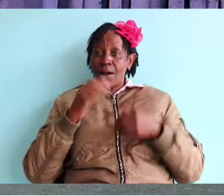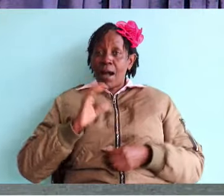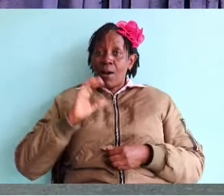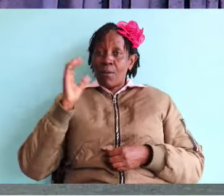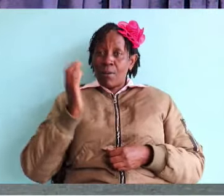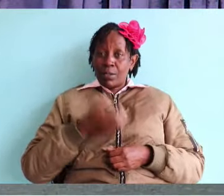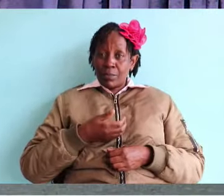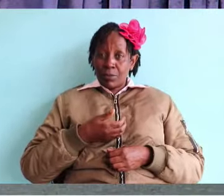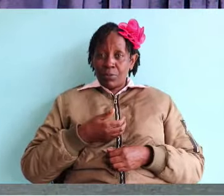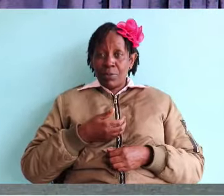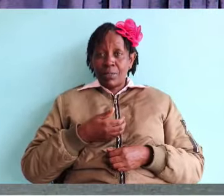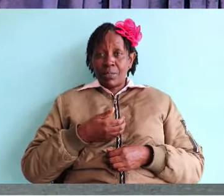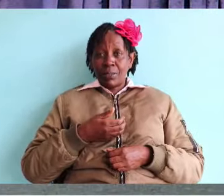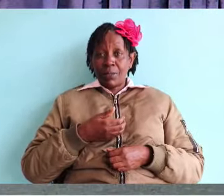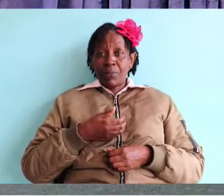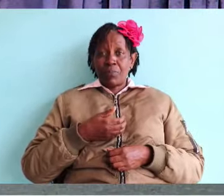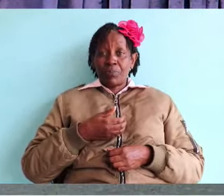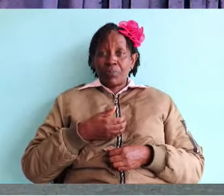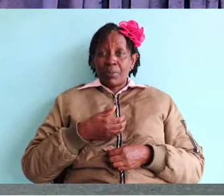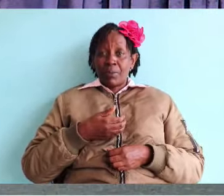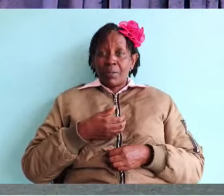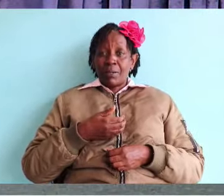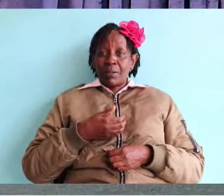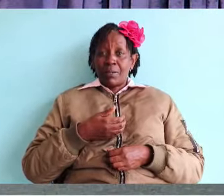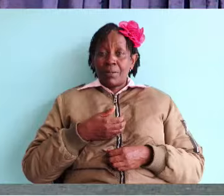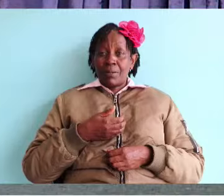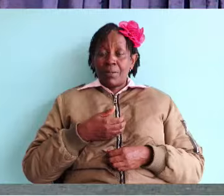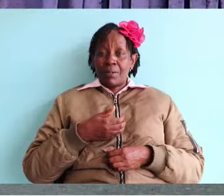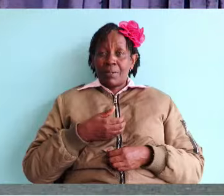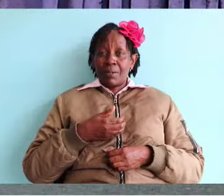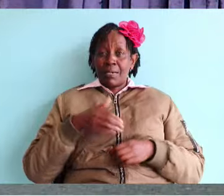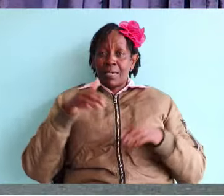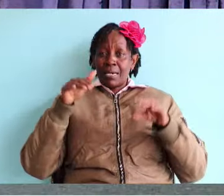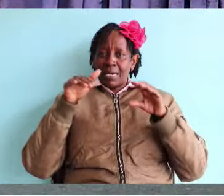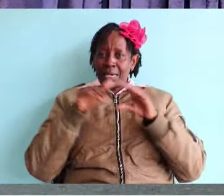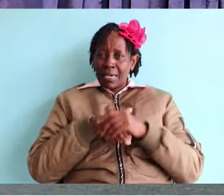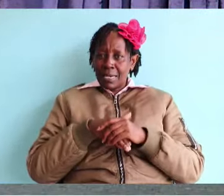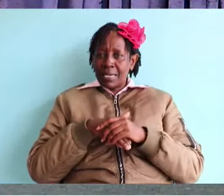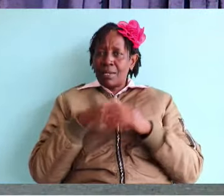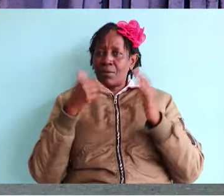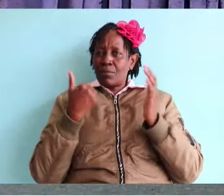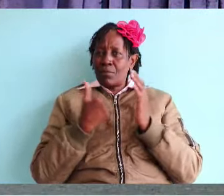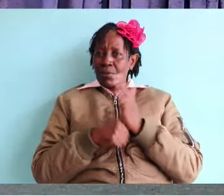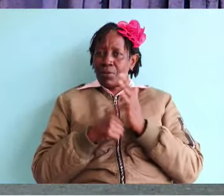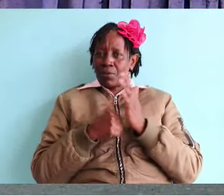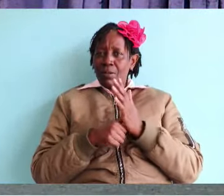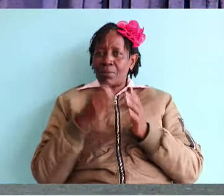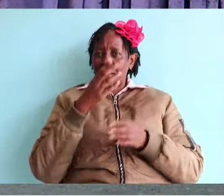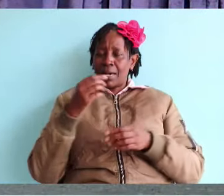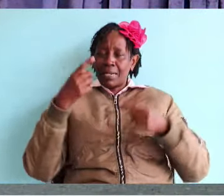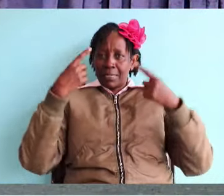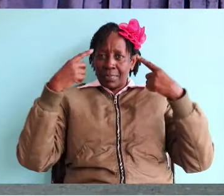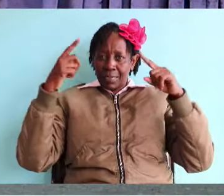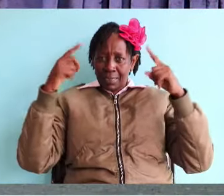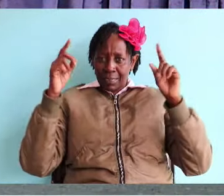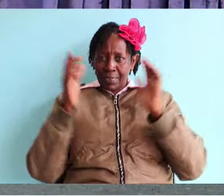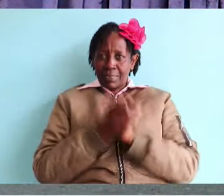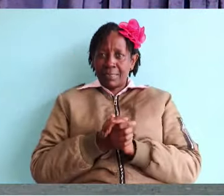of humility in the midst of success. And therefore, we have